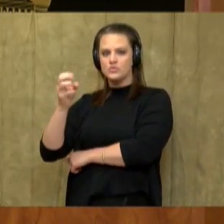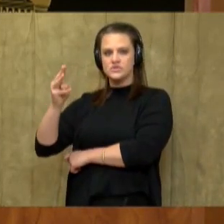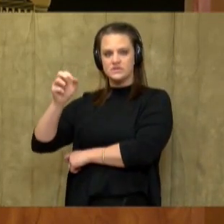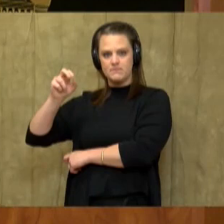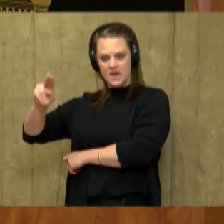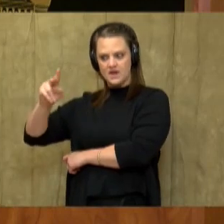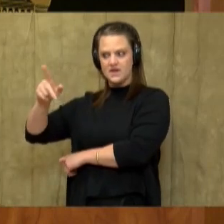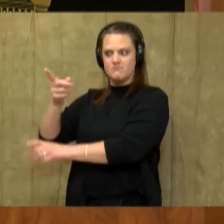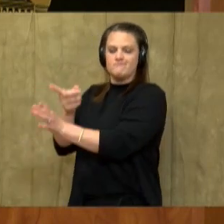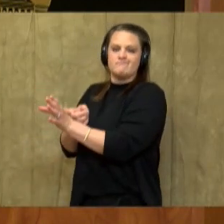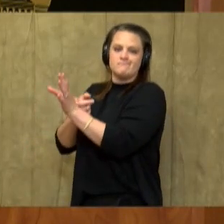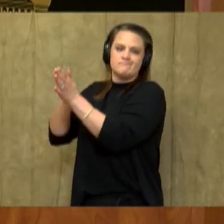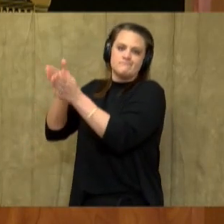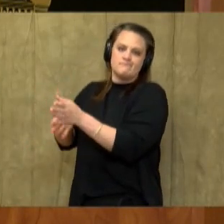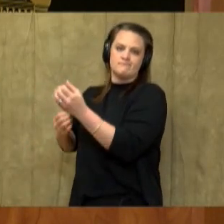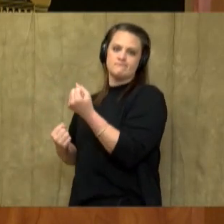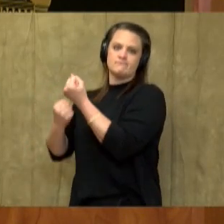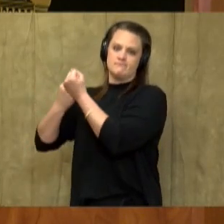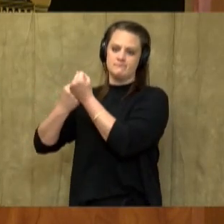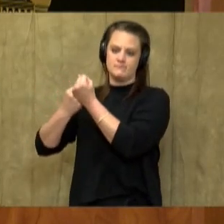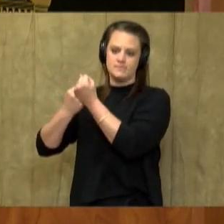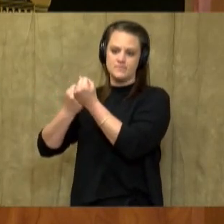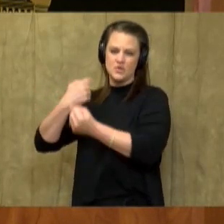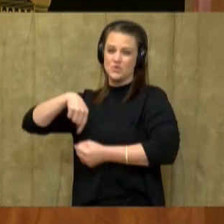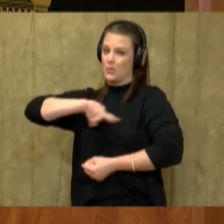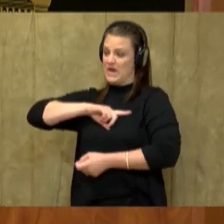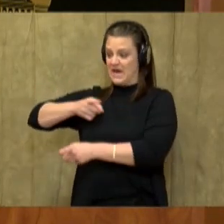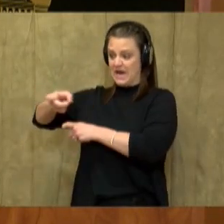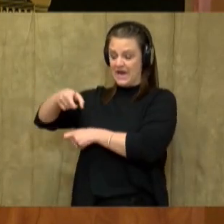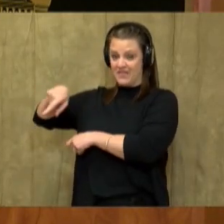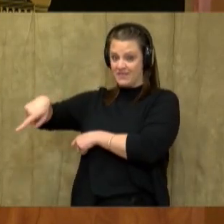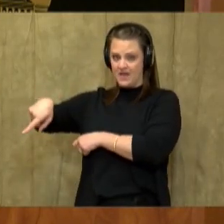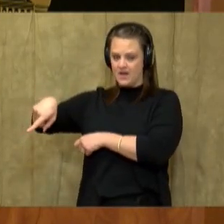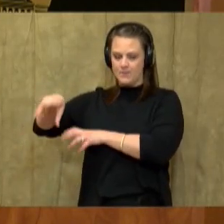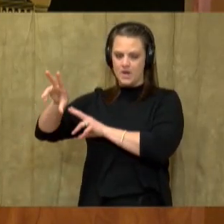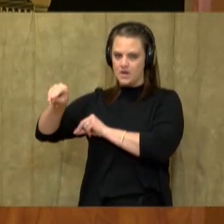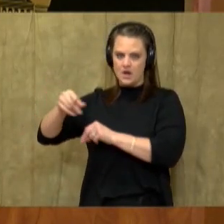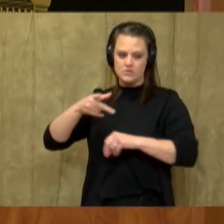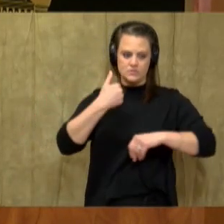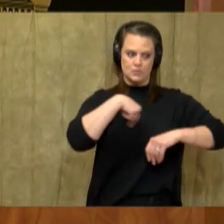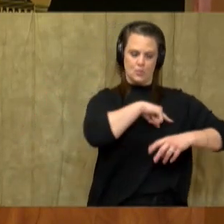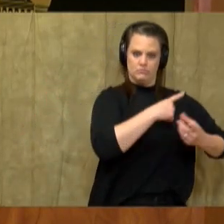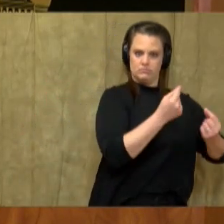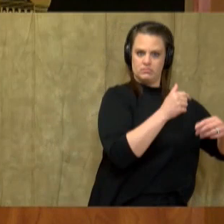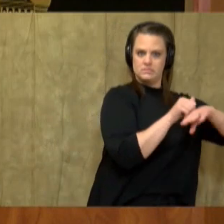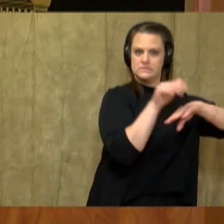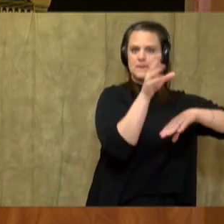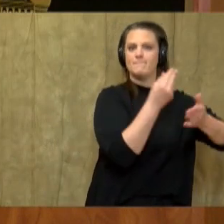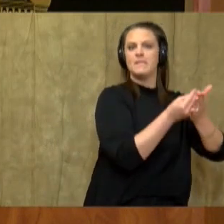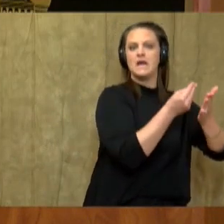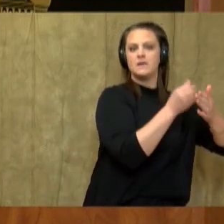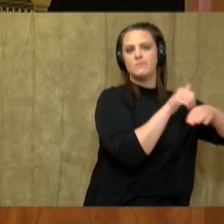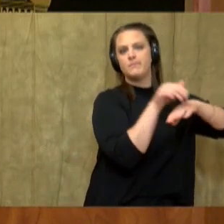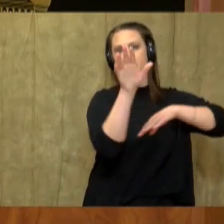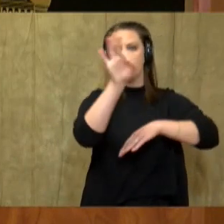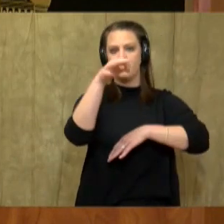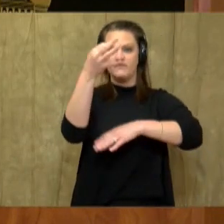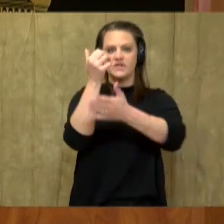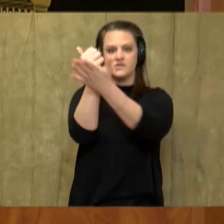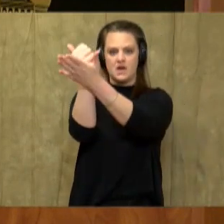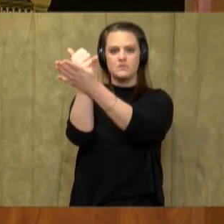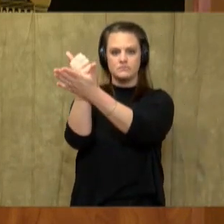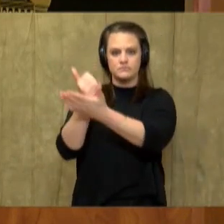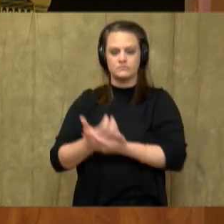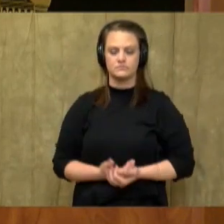communist supporter and sympathizer. So we didn't want to see him rule, so we sent aid to the French. In the end of this war,